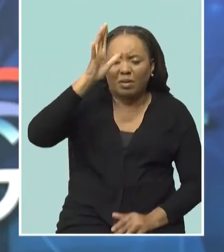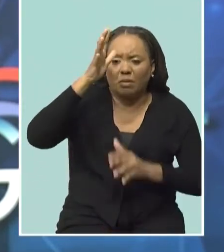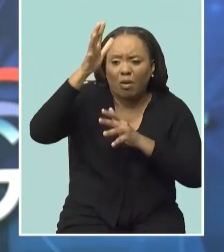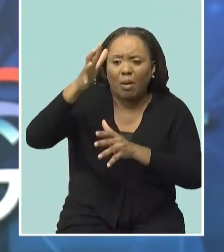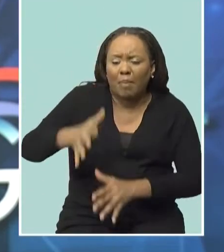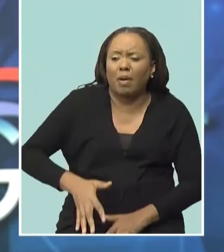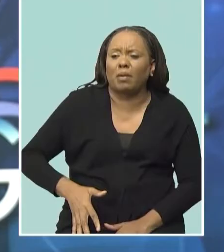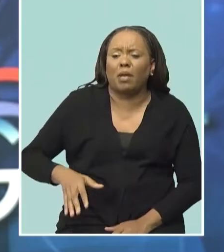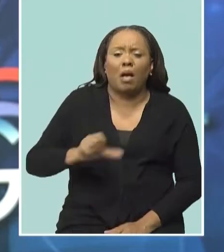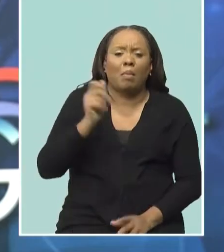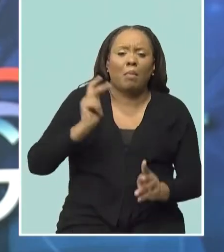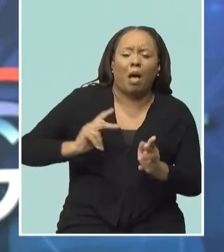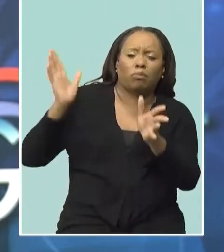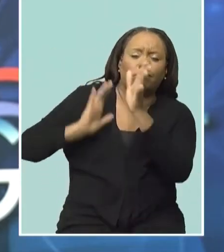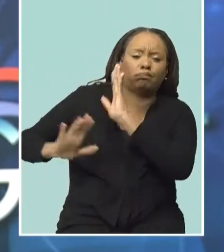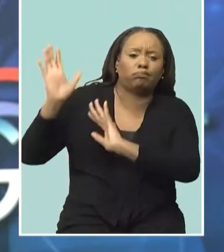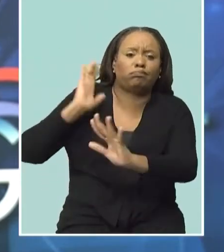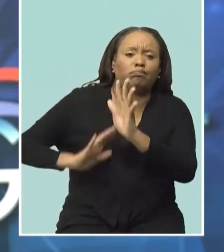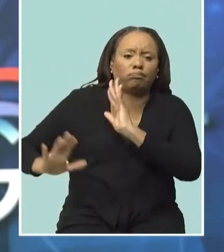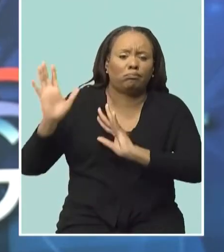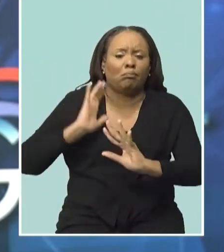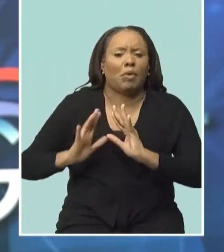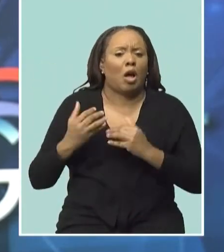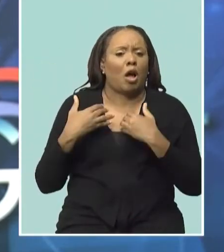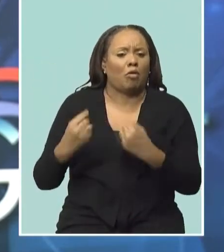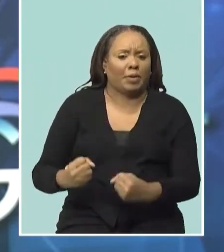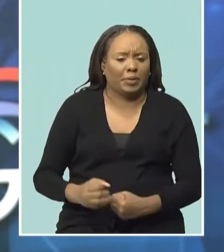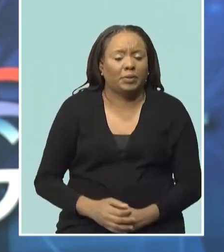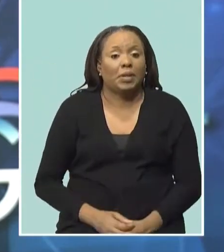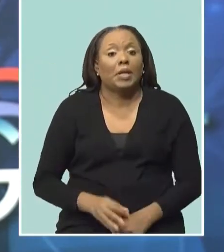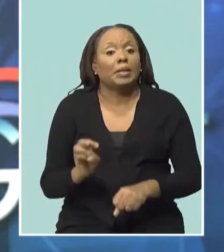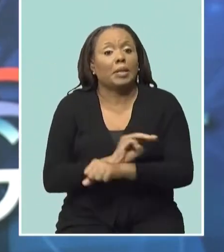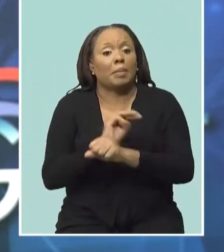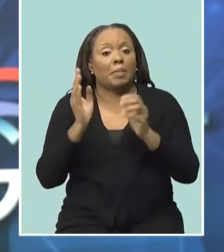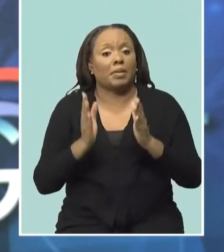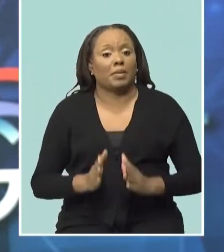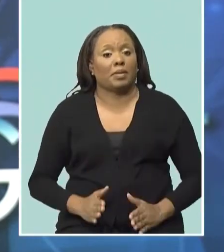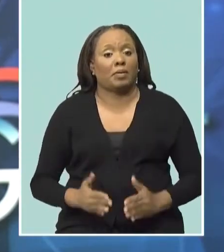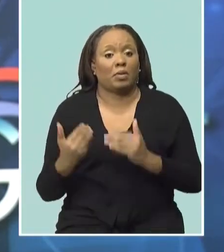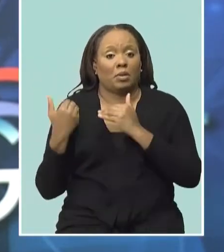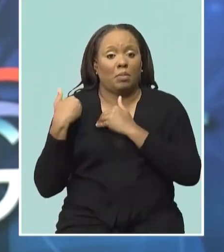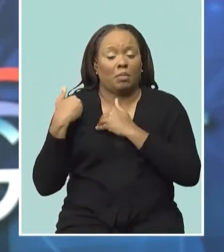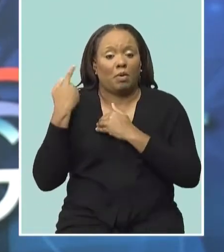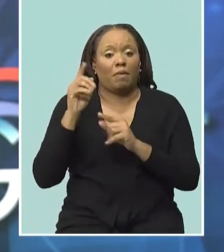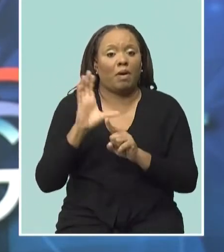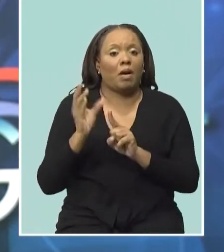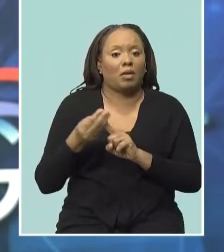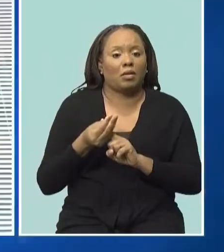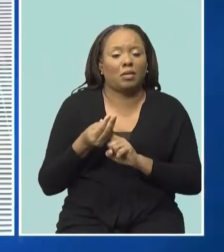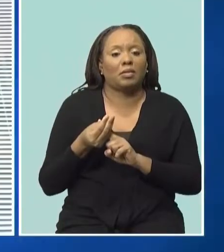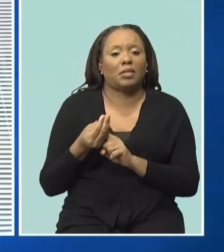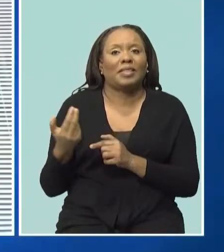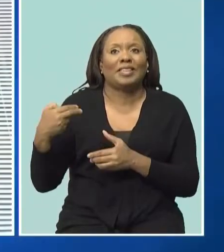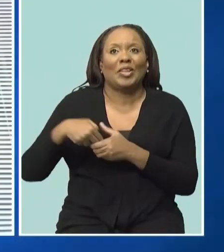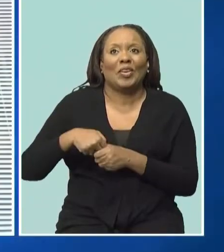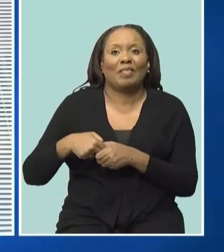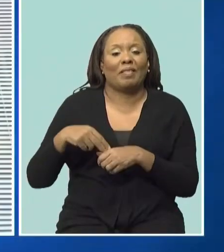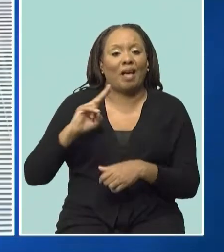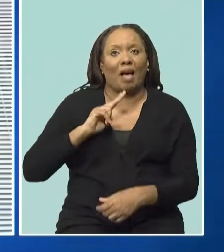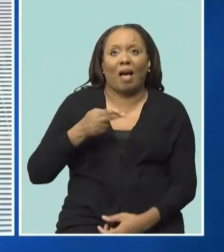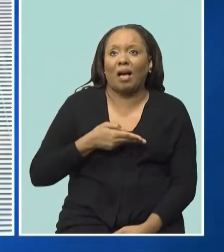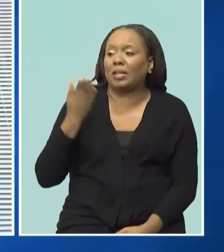Minister in the Prime Minister's office with responsibility for culture, Senator Dr. Chantal Monroe Knight, is with us now to put things